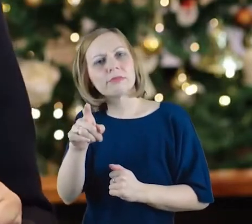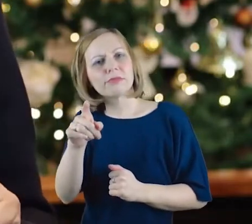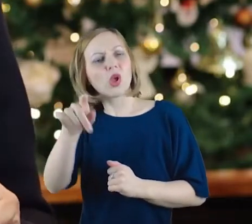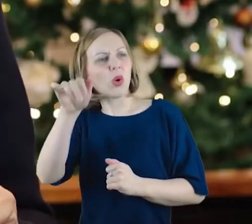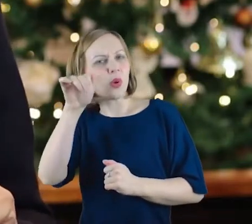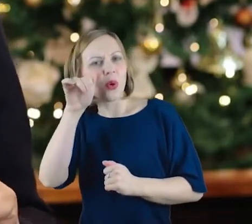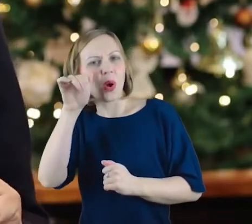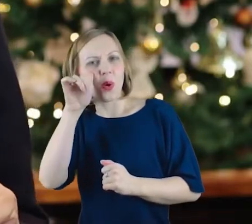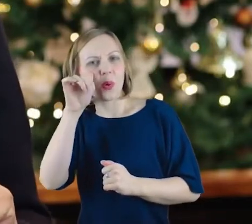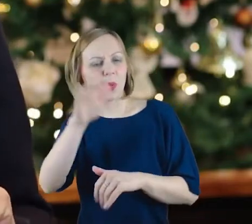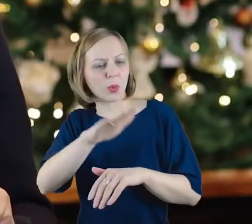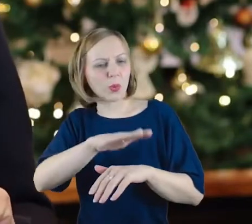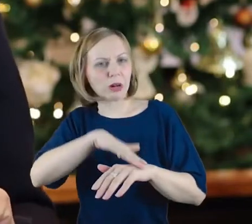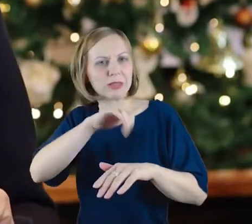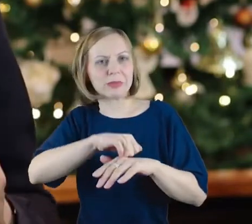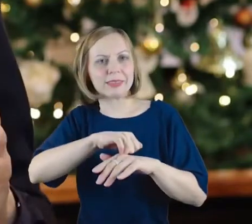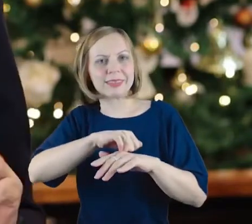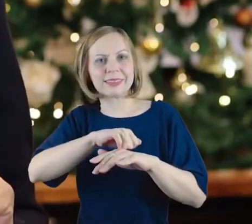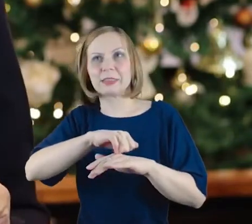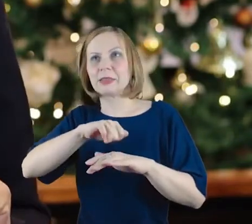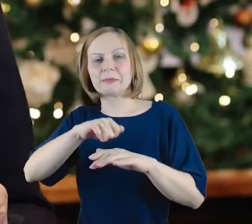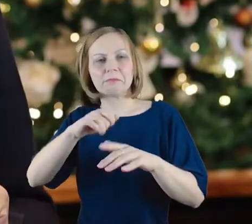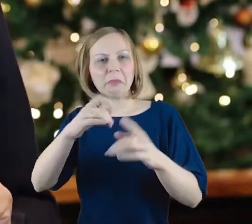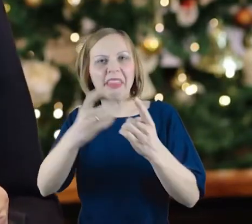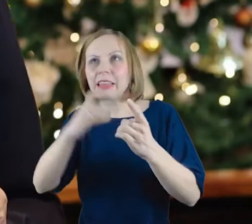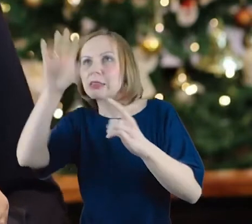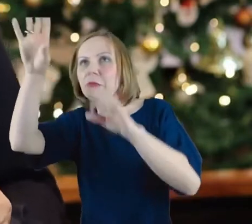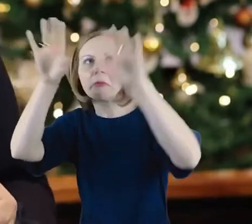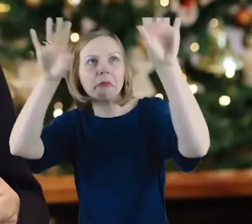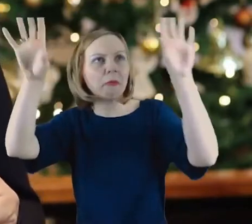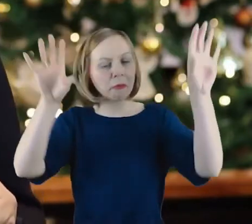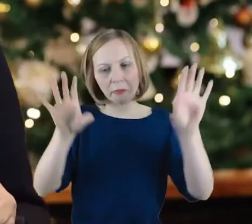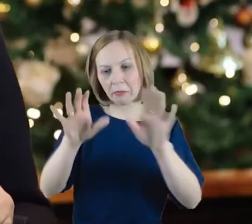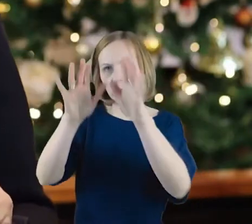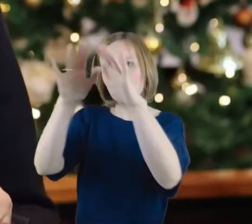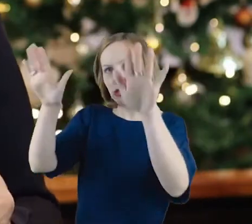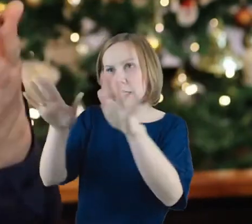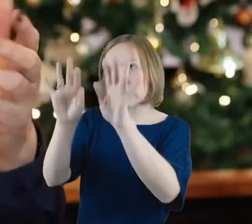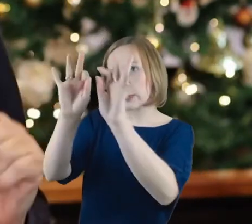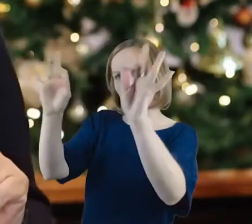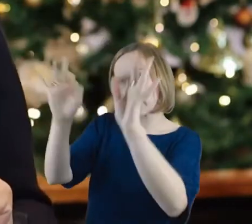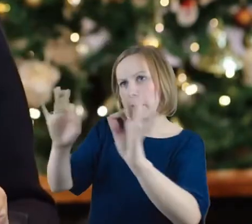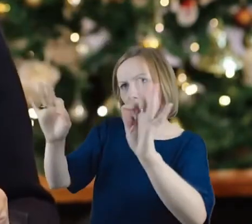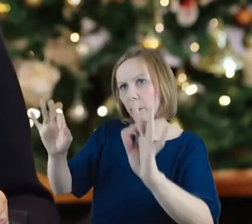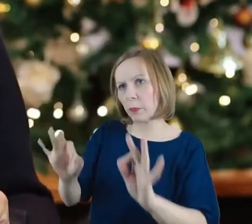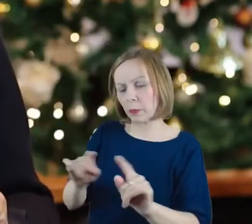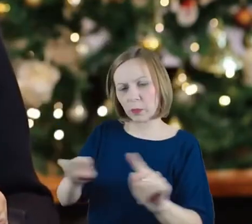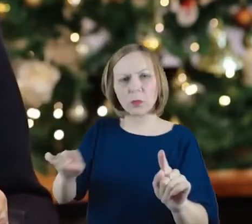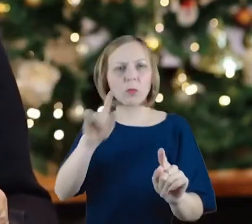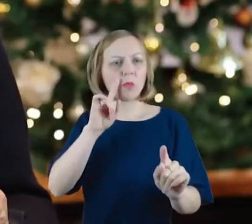your decorations around the house and onto the tree, you always find room for that one that you've kept for years, that one that you hold on